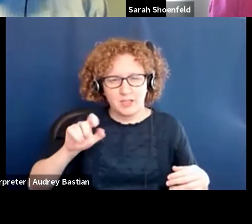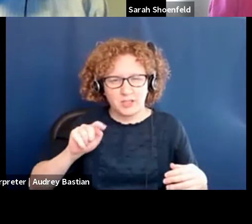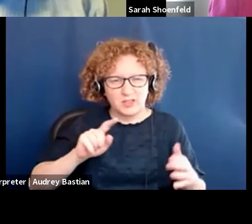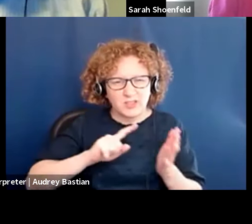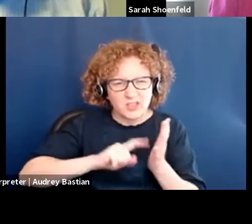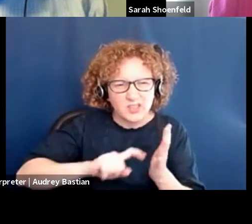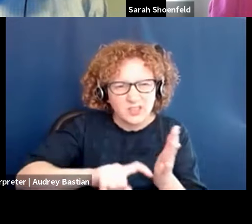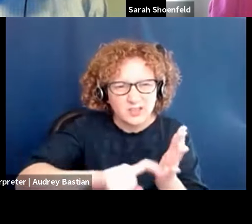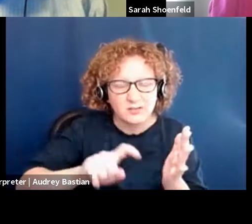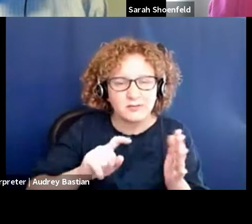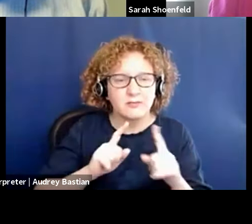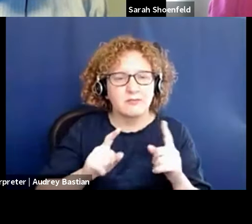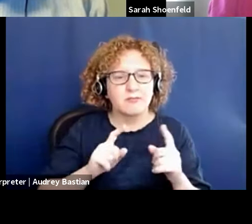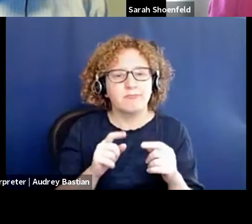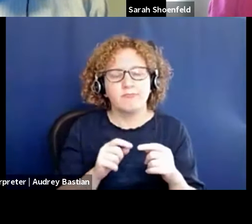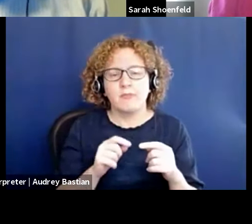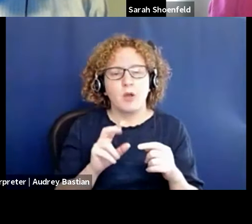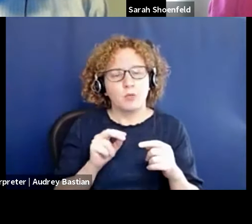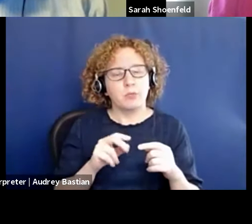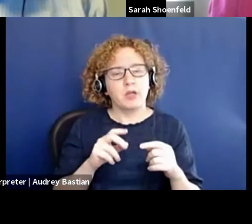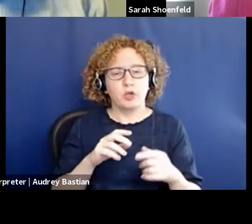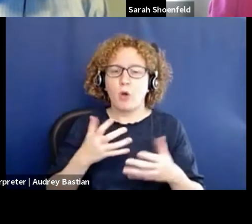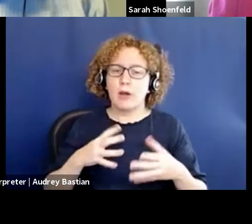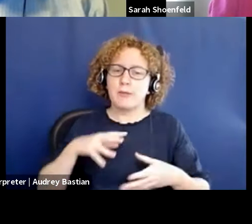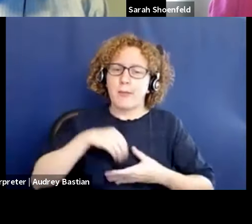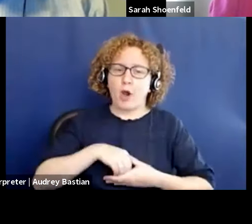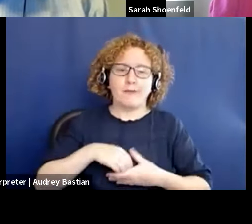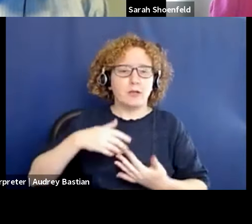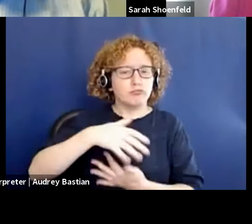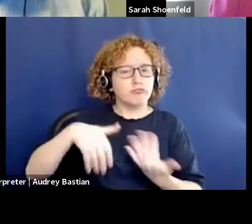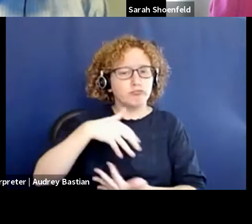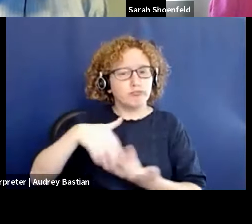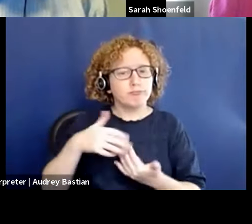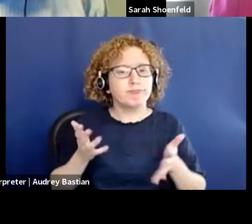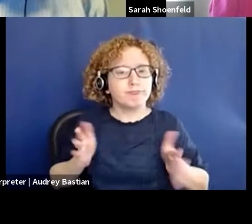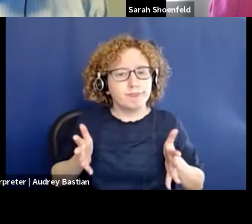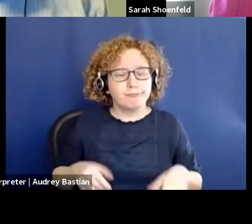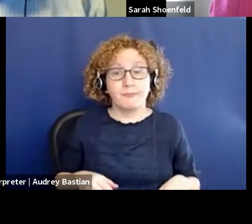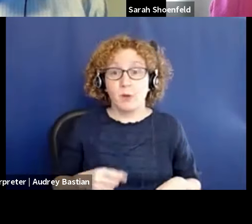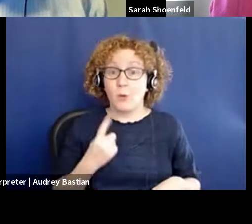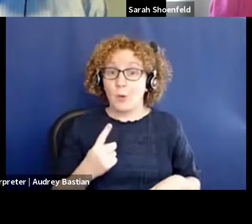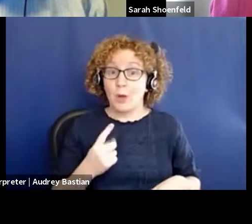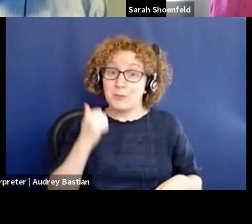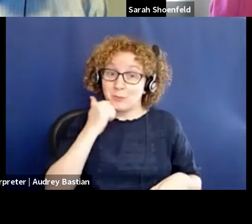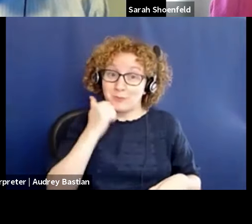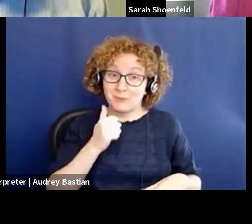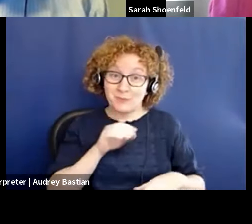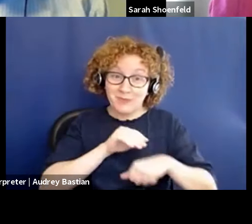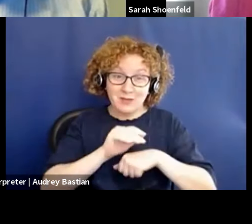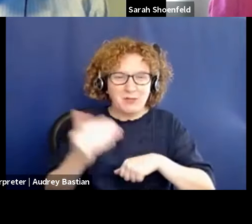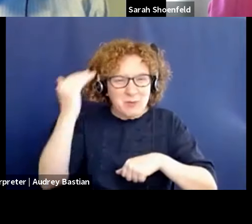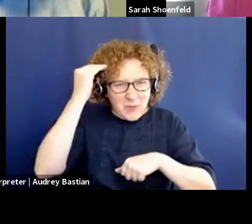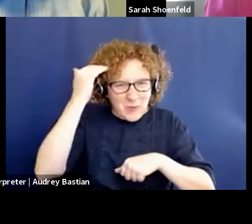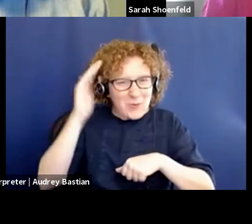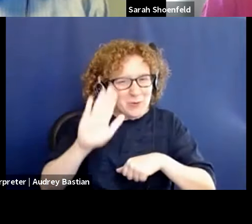type of thing. And just some practical advice is know your equipment, know how it